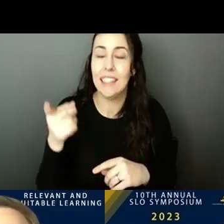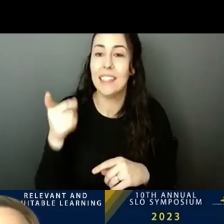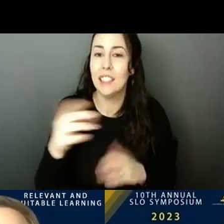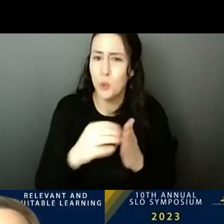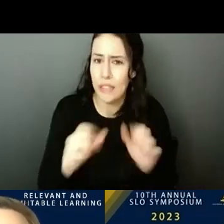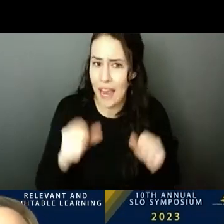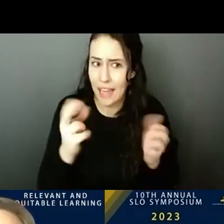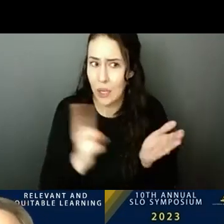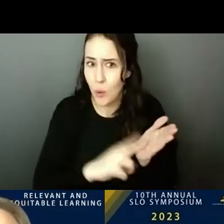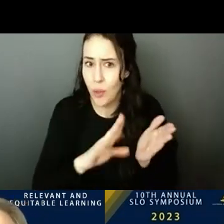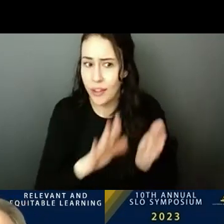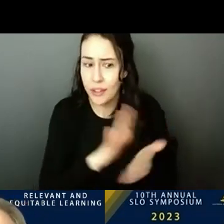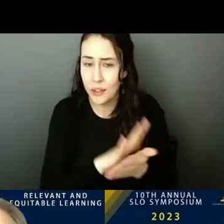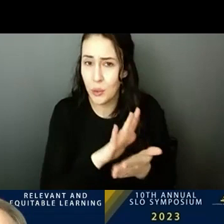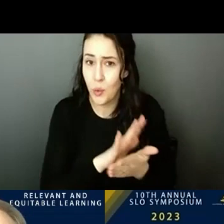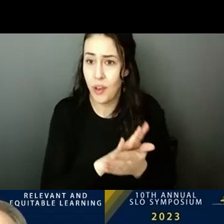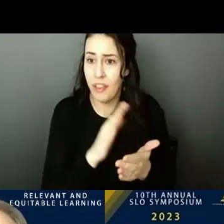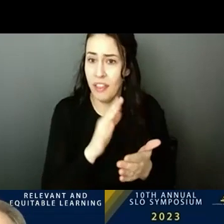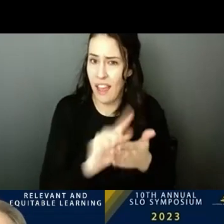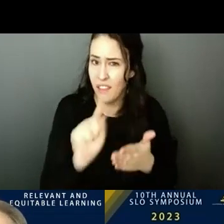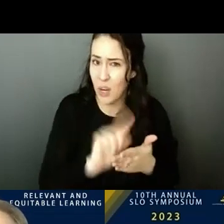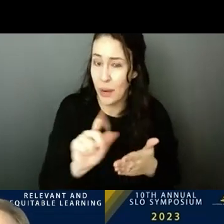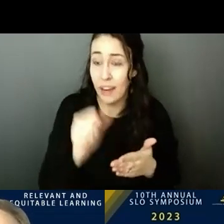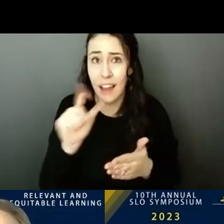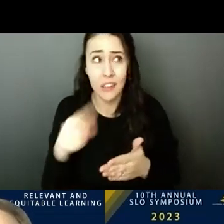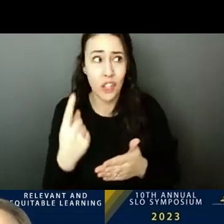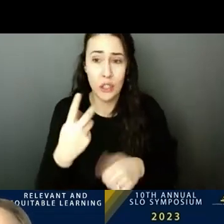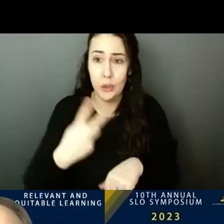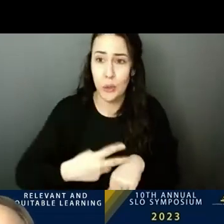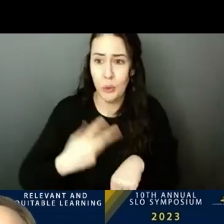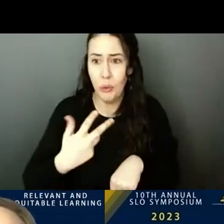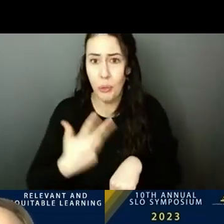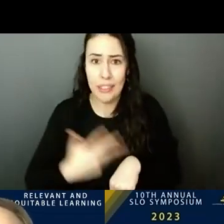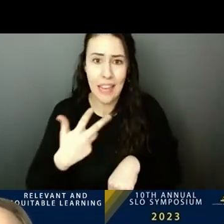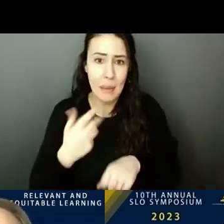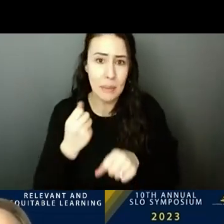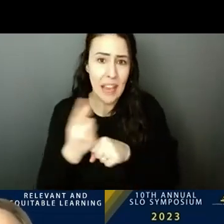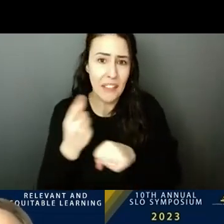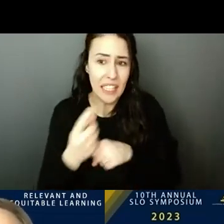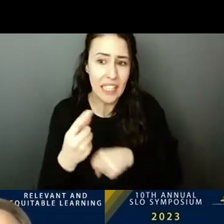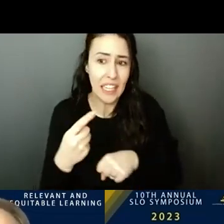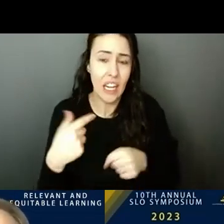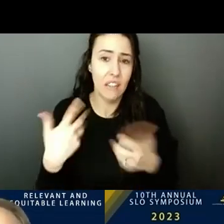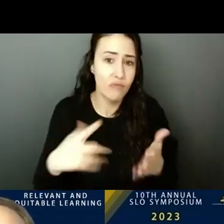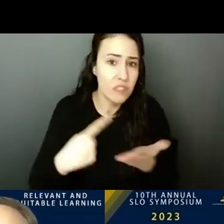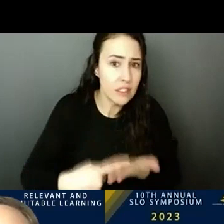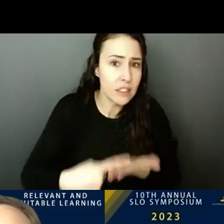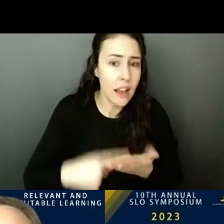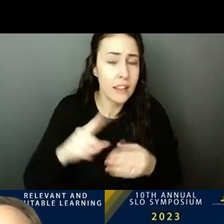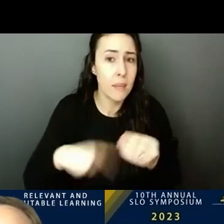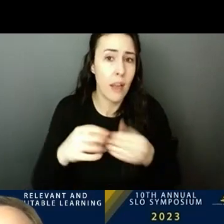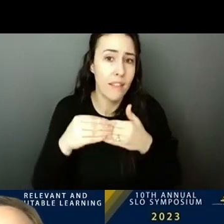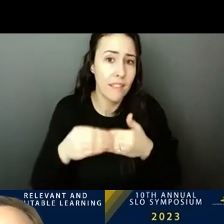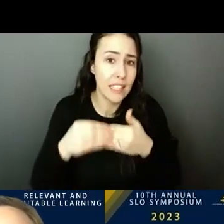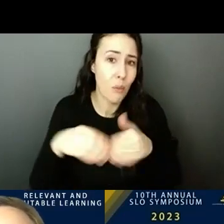right? Not just two or three times per year. Has there been any discussion about these flexible entry points within the California Community College